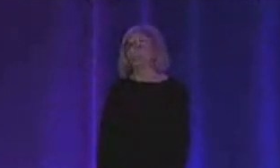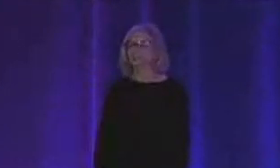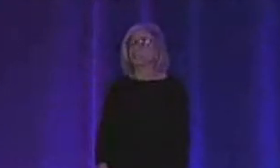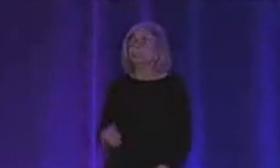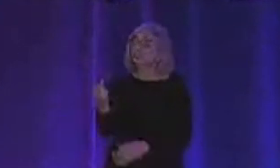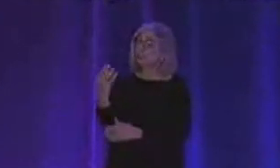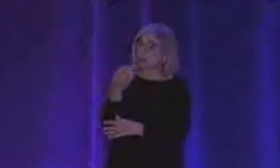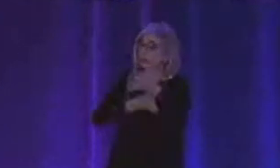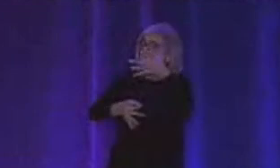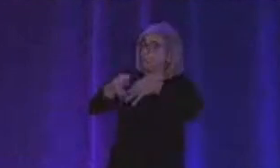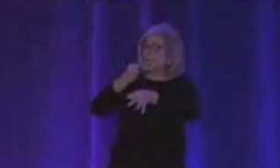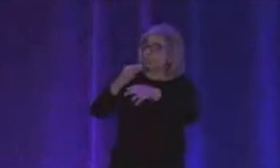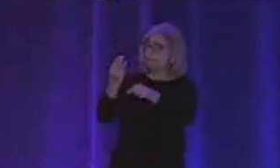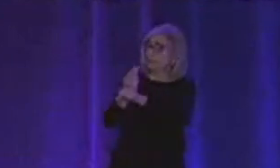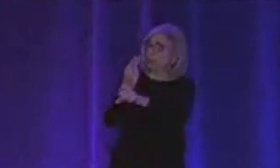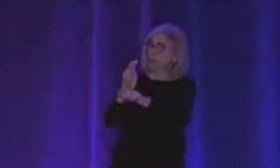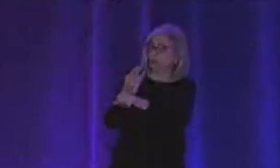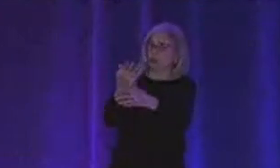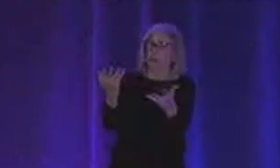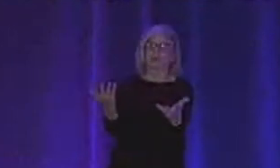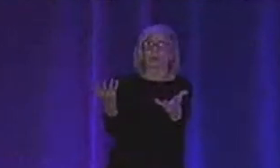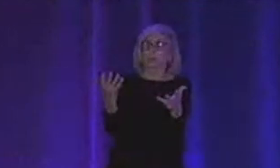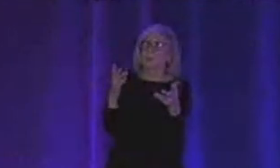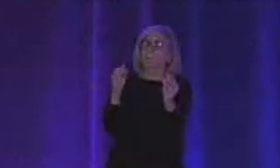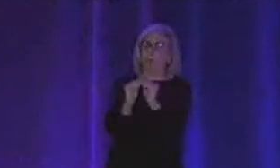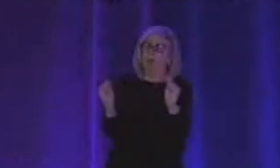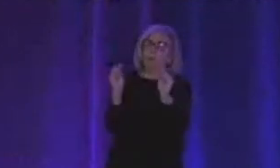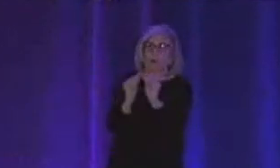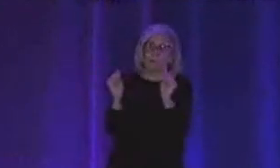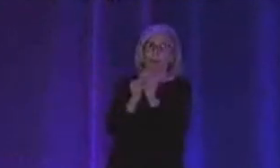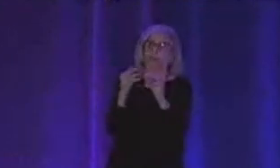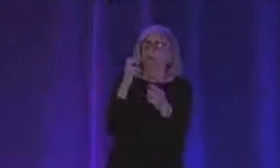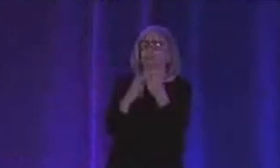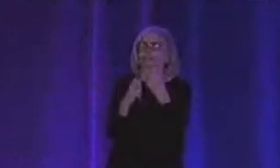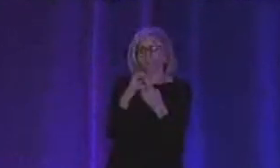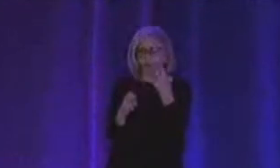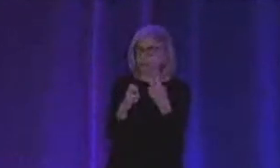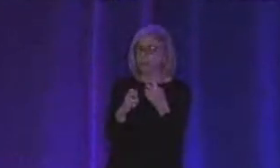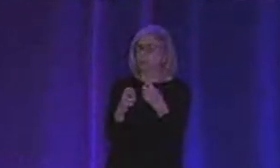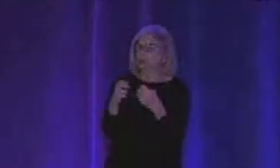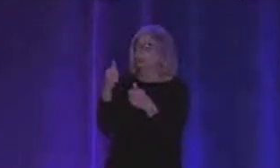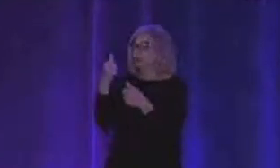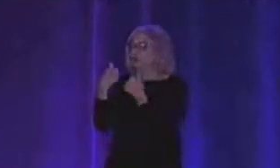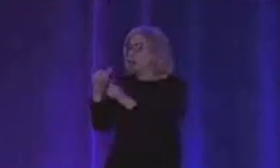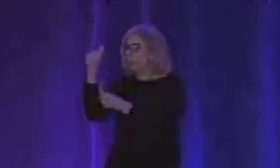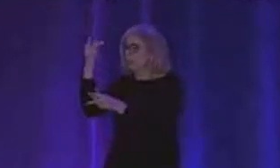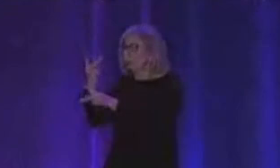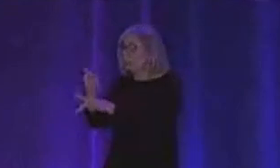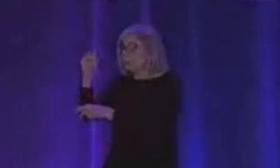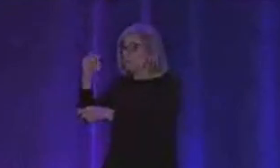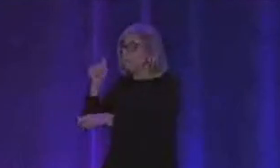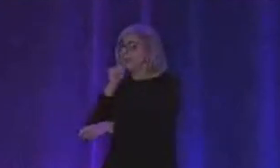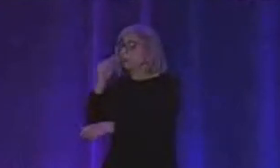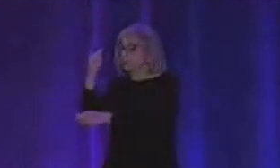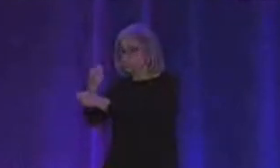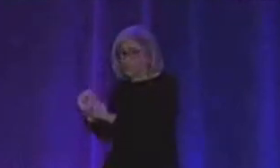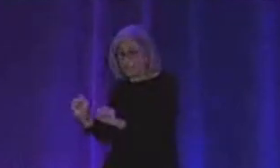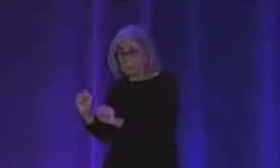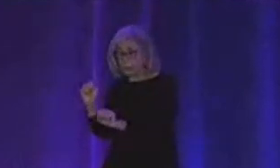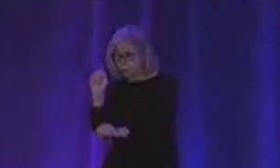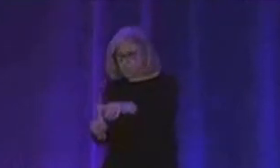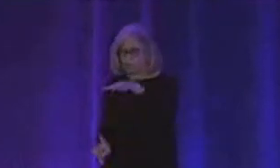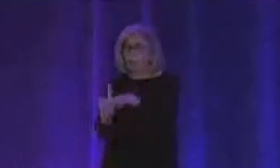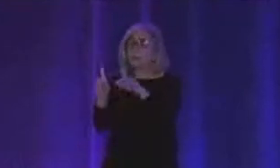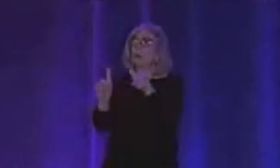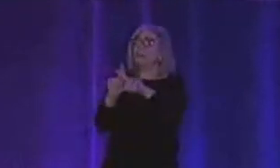So instead of having users jump through more hoops and try to keep their passwords safe, how about we come up with a